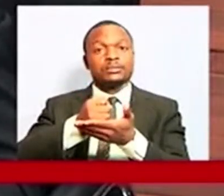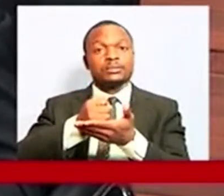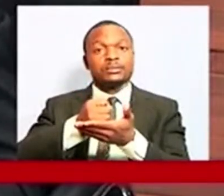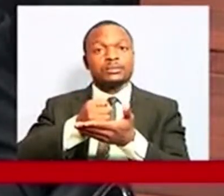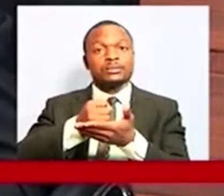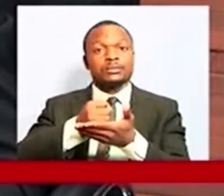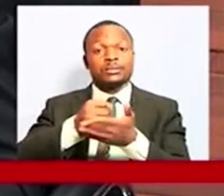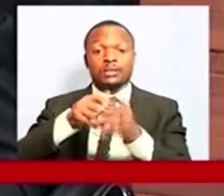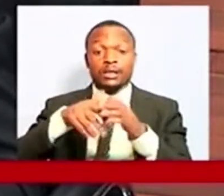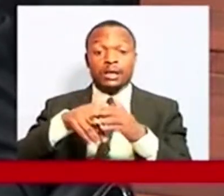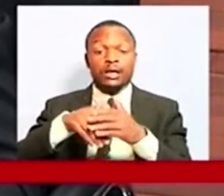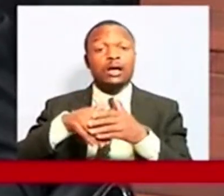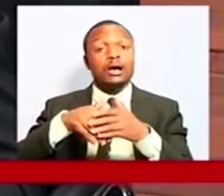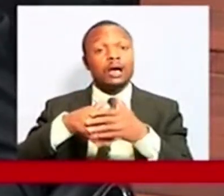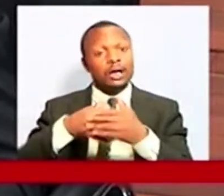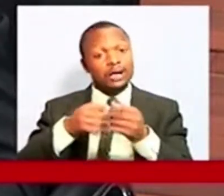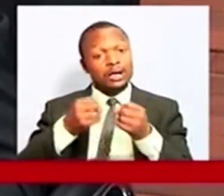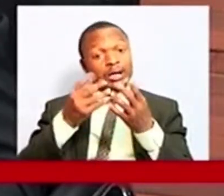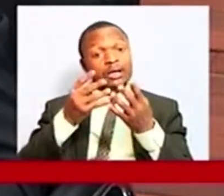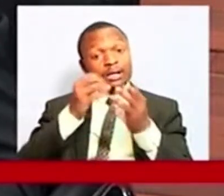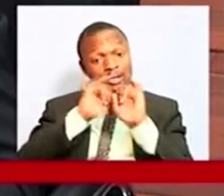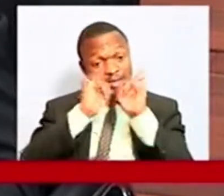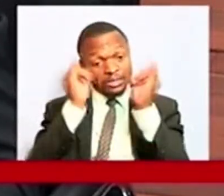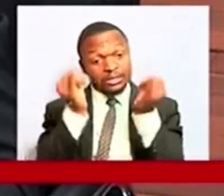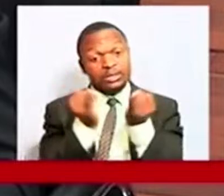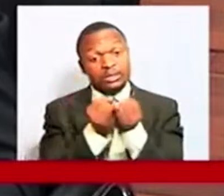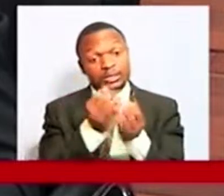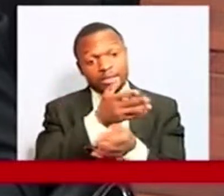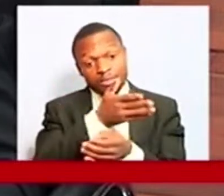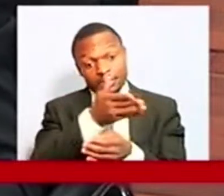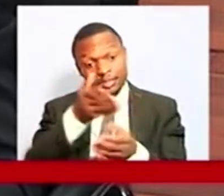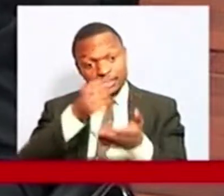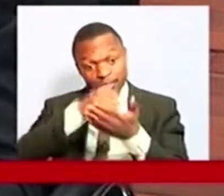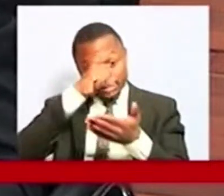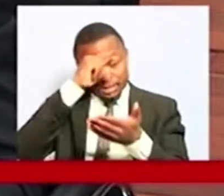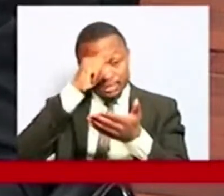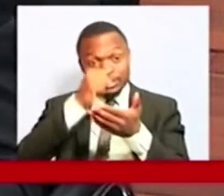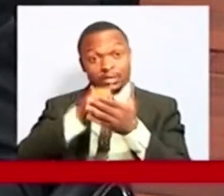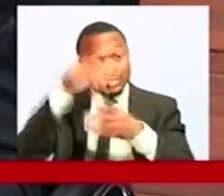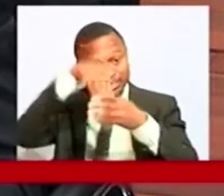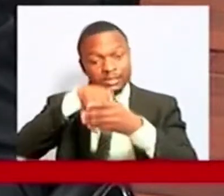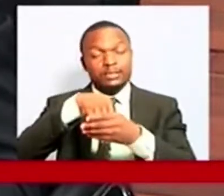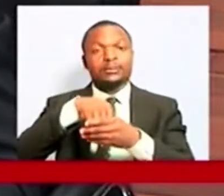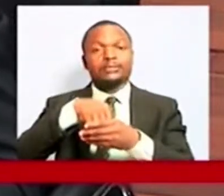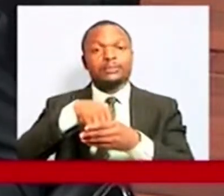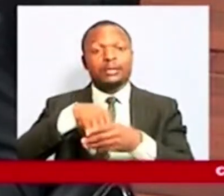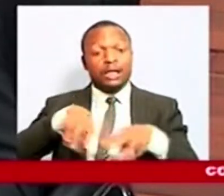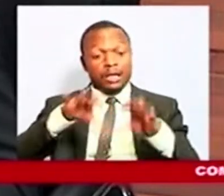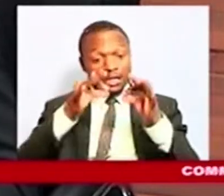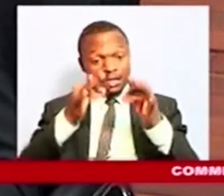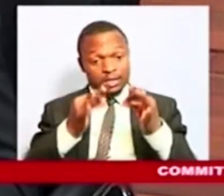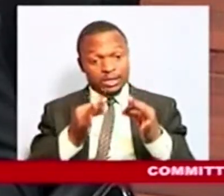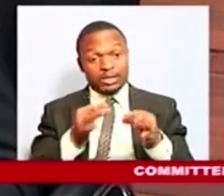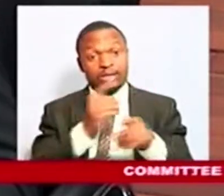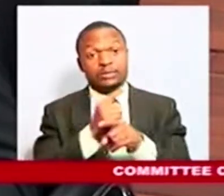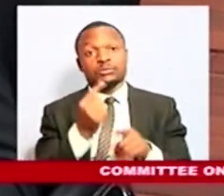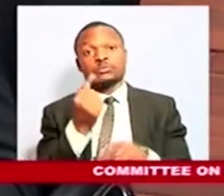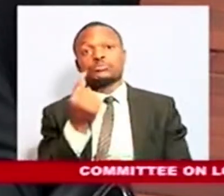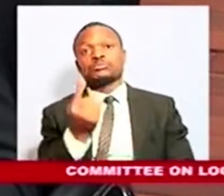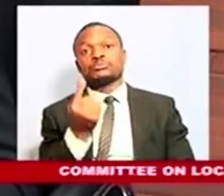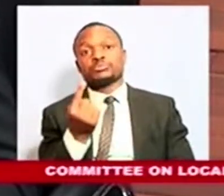at how many institutions were these students at. If it was just